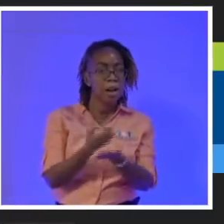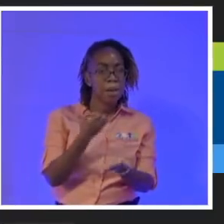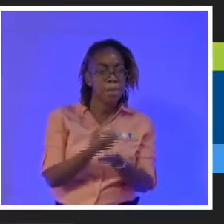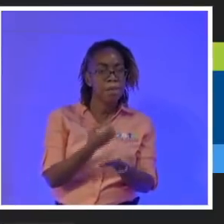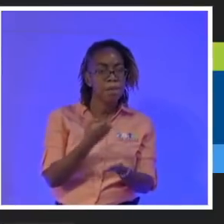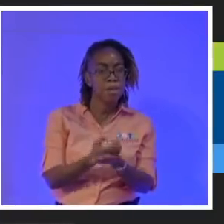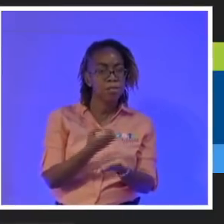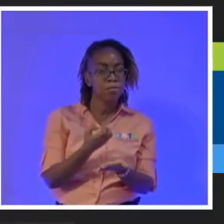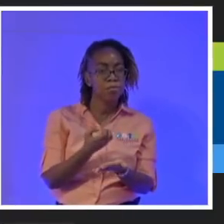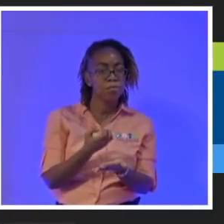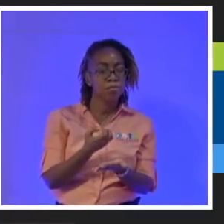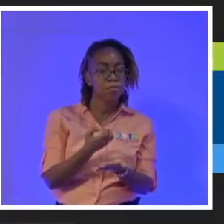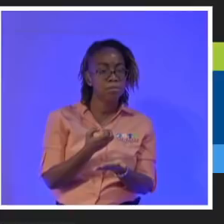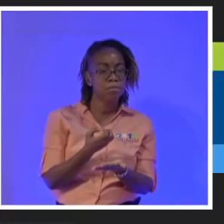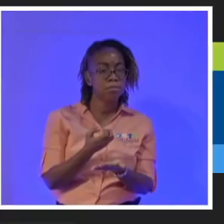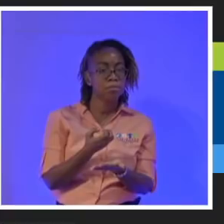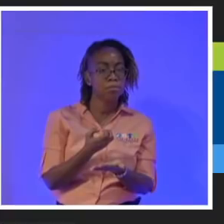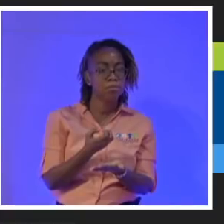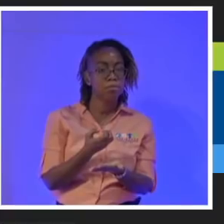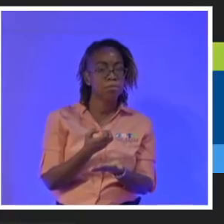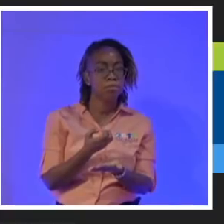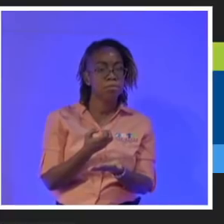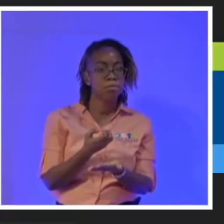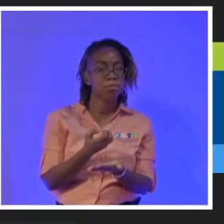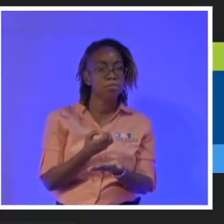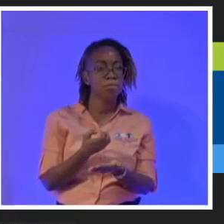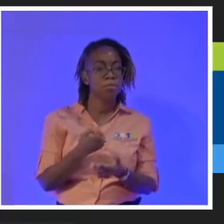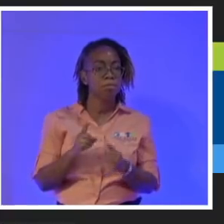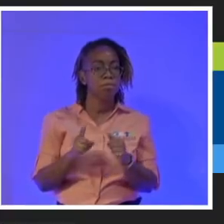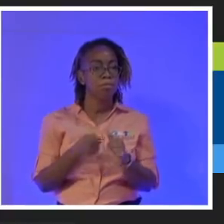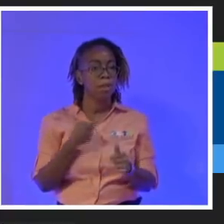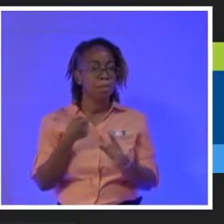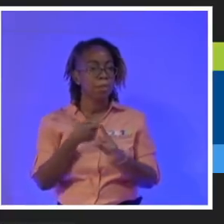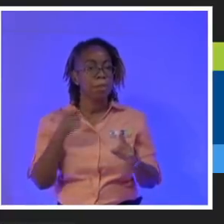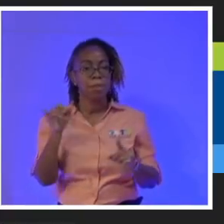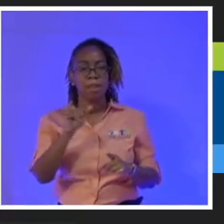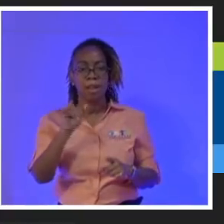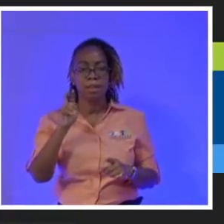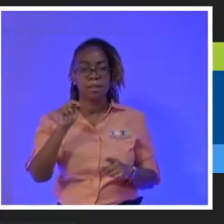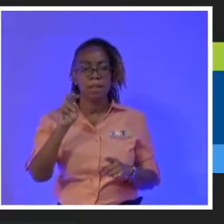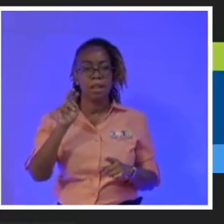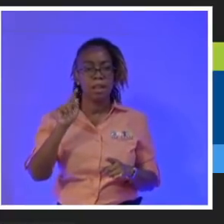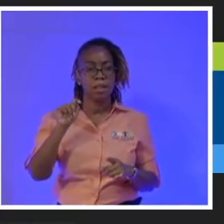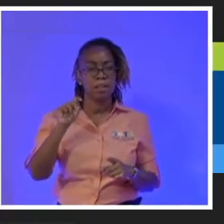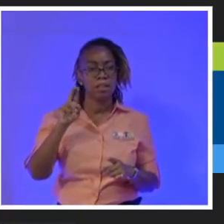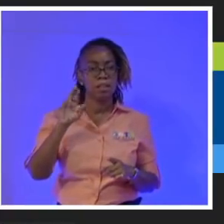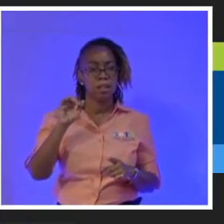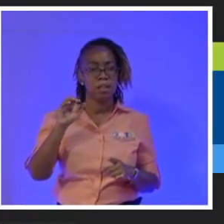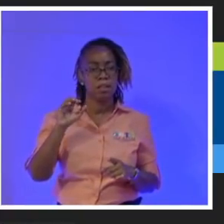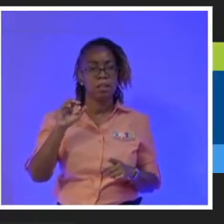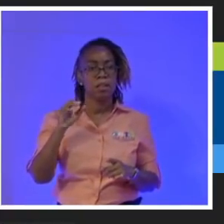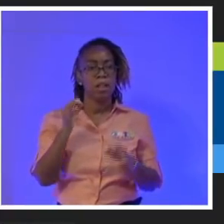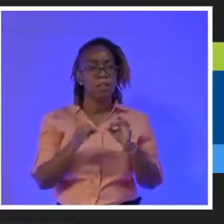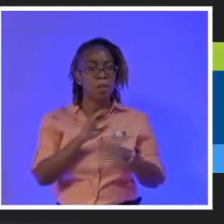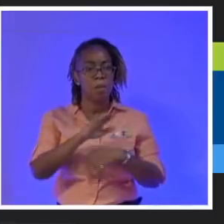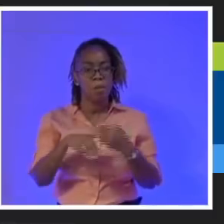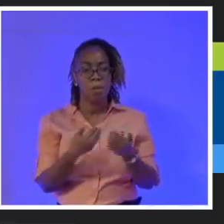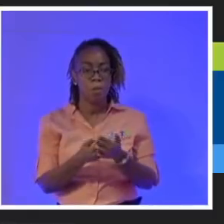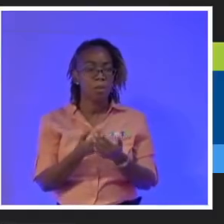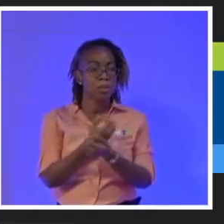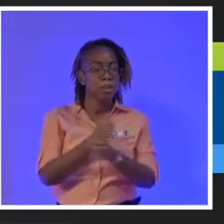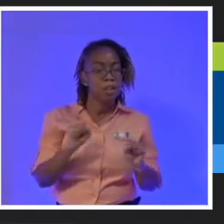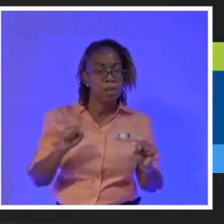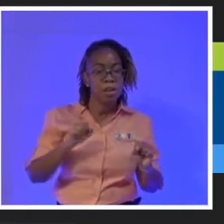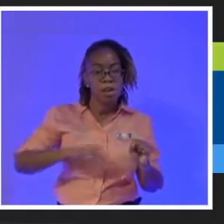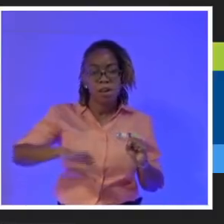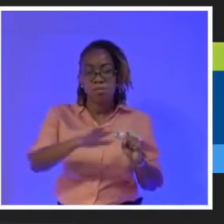that you could find regarding the call by NATA to close all COVID-19 safe zones, because they are